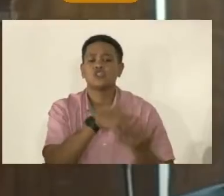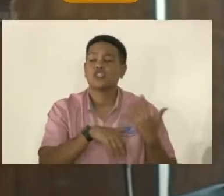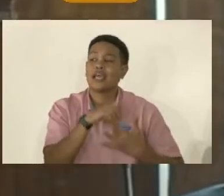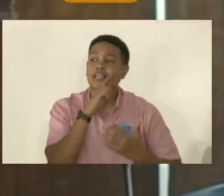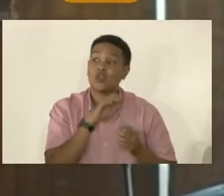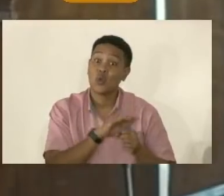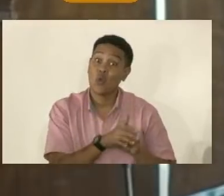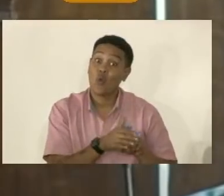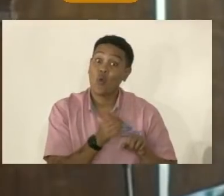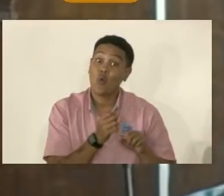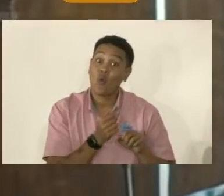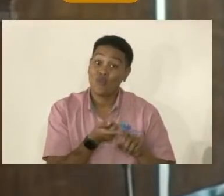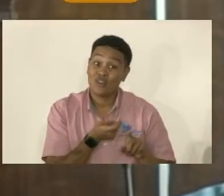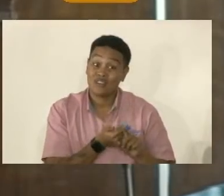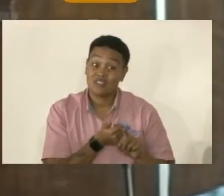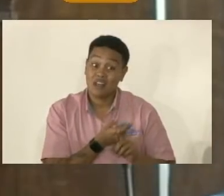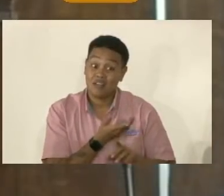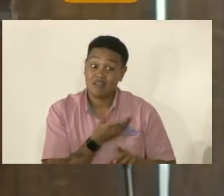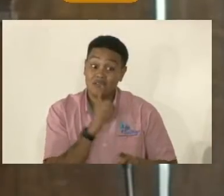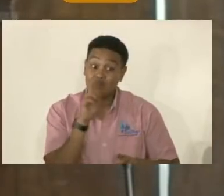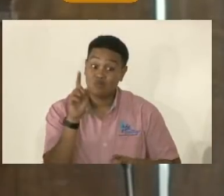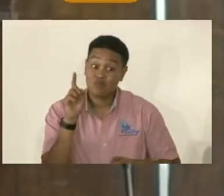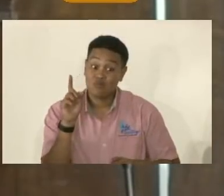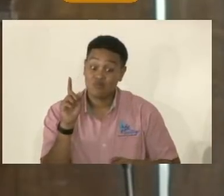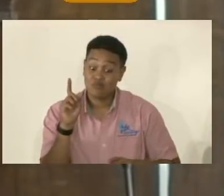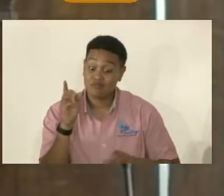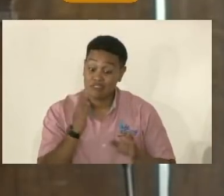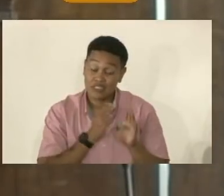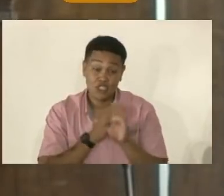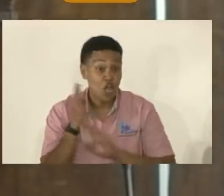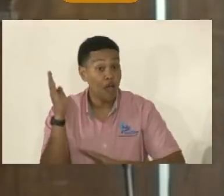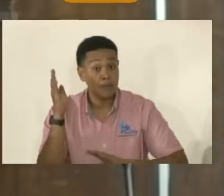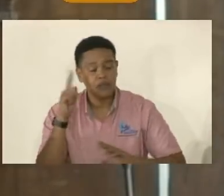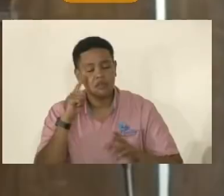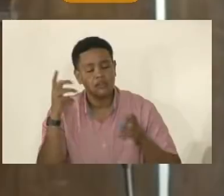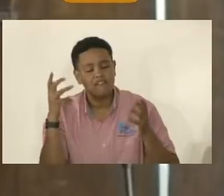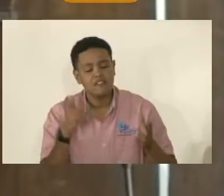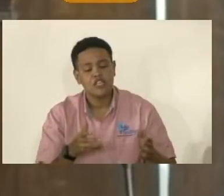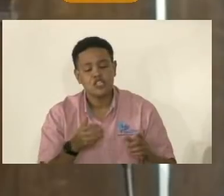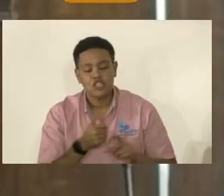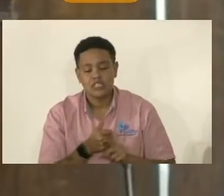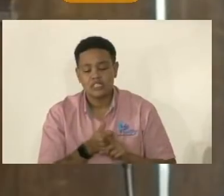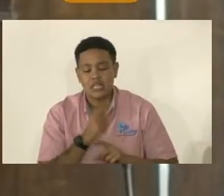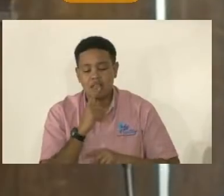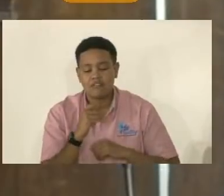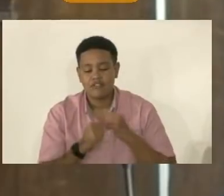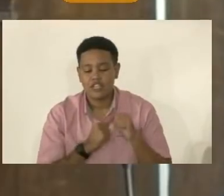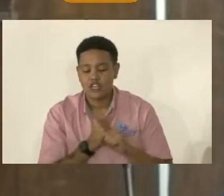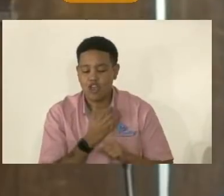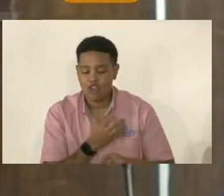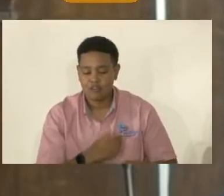course, been the dominant feature of the year.